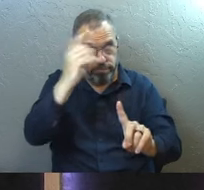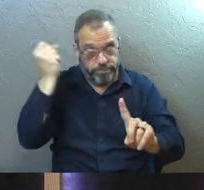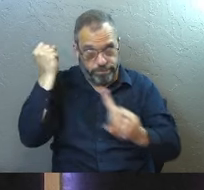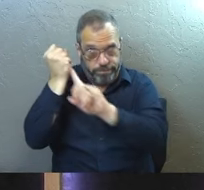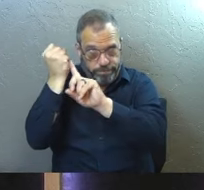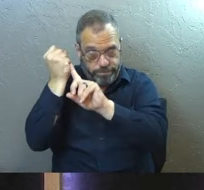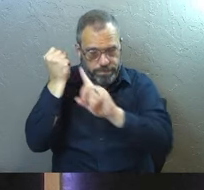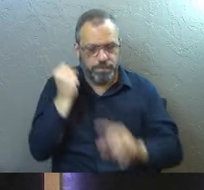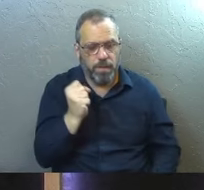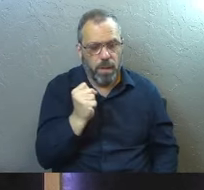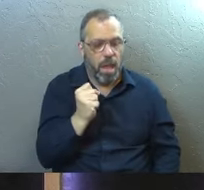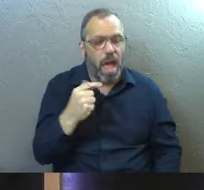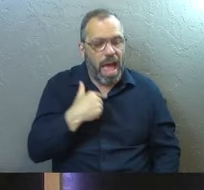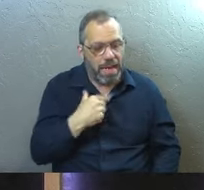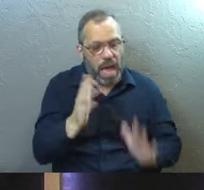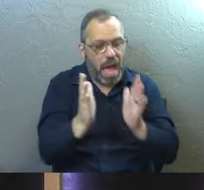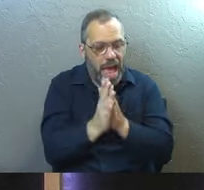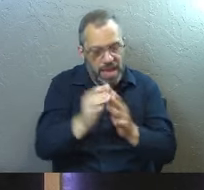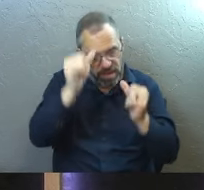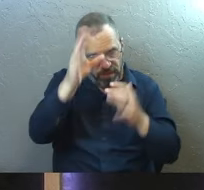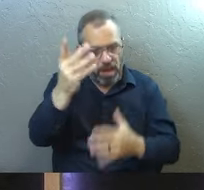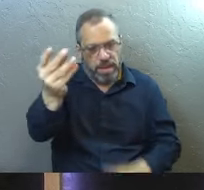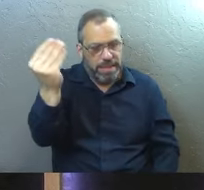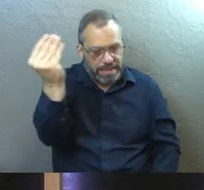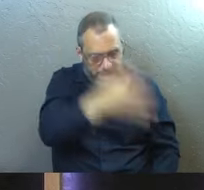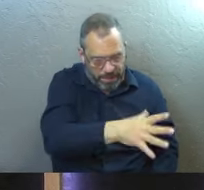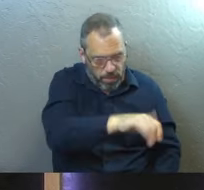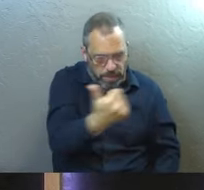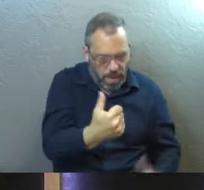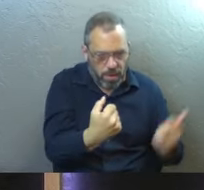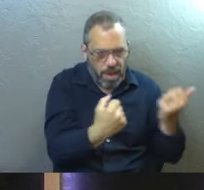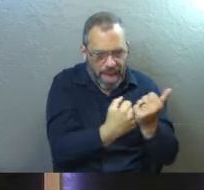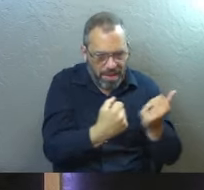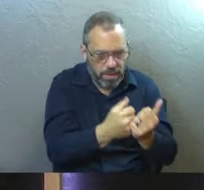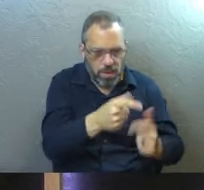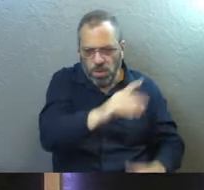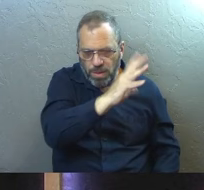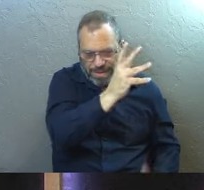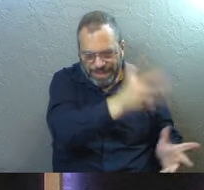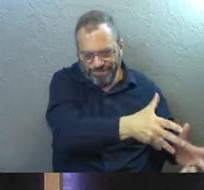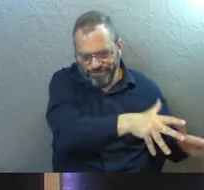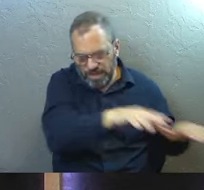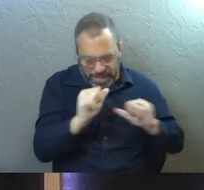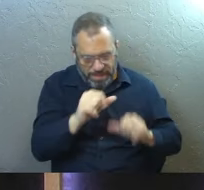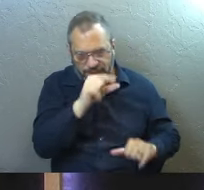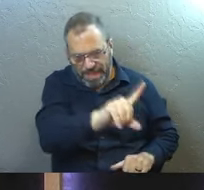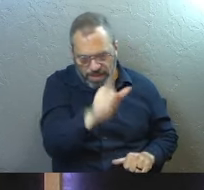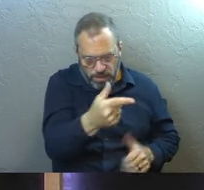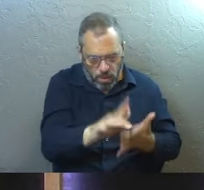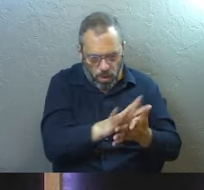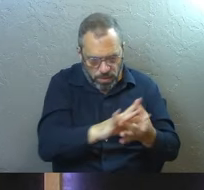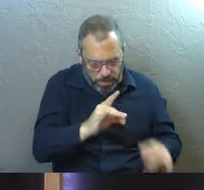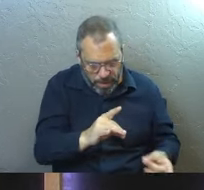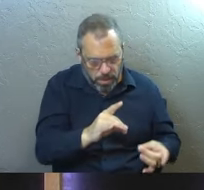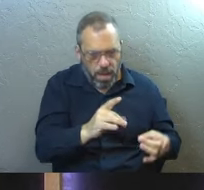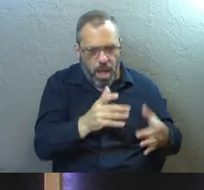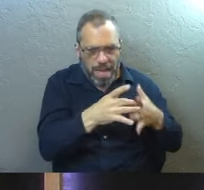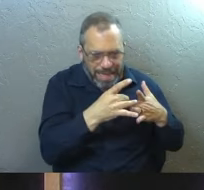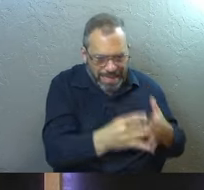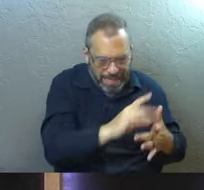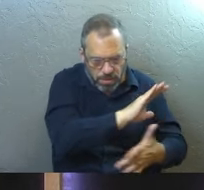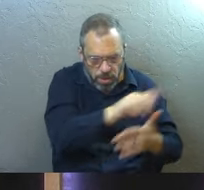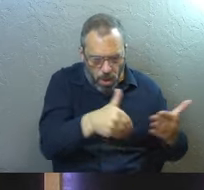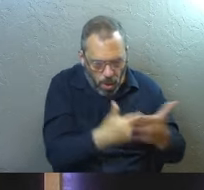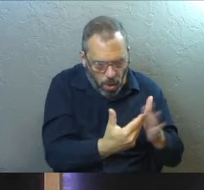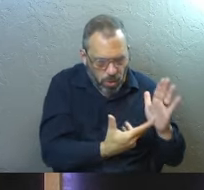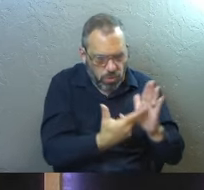memory. And I will ask the Father, and he will give you another advocate who will never leave you. He is the Holy Spirit who leads into